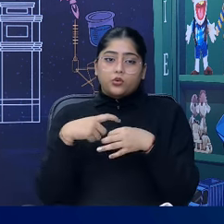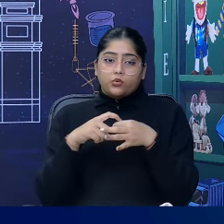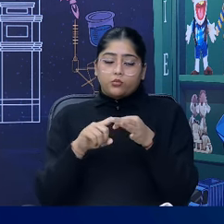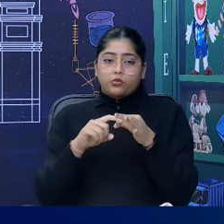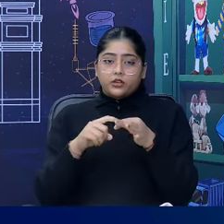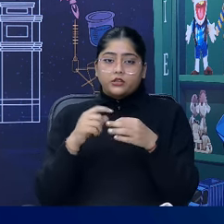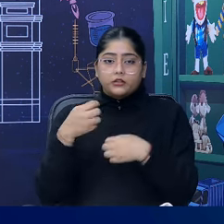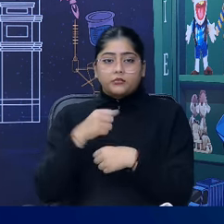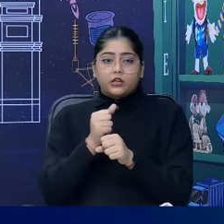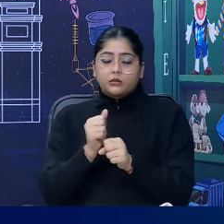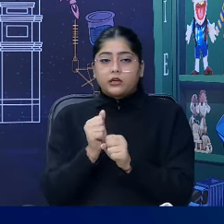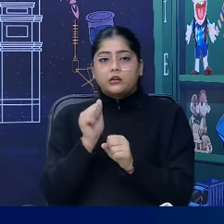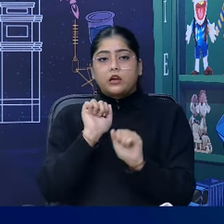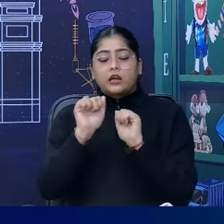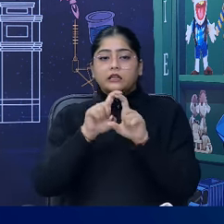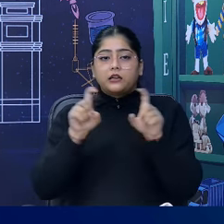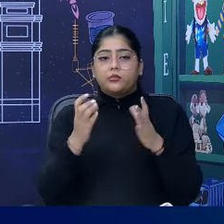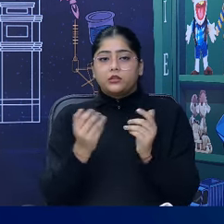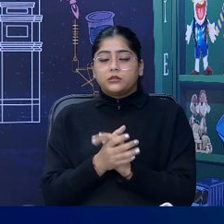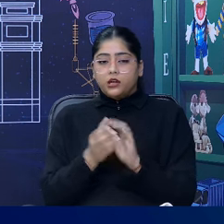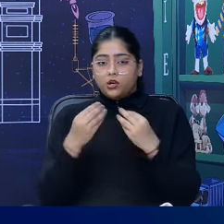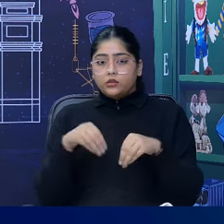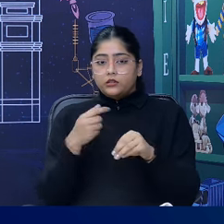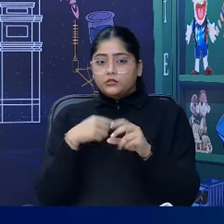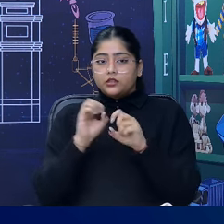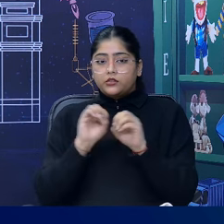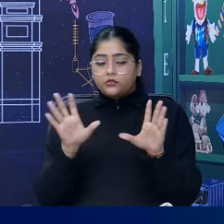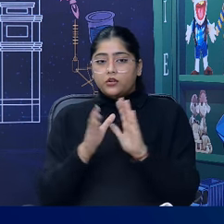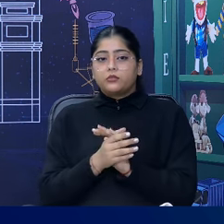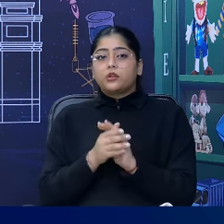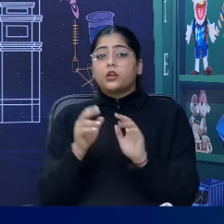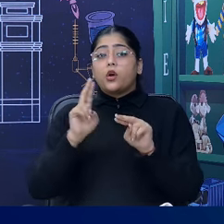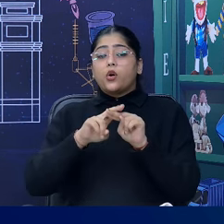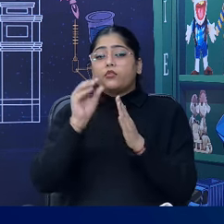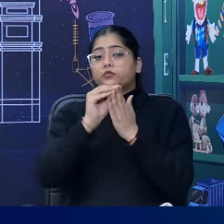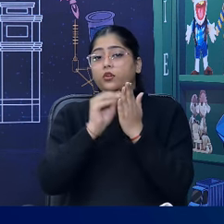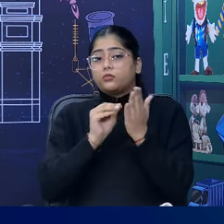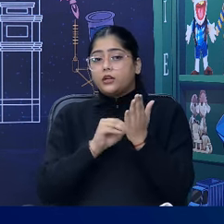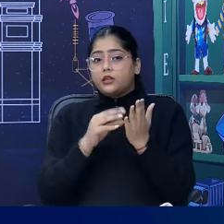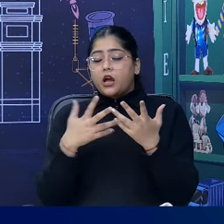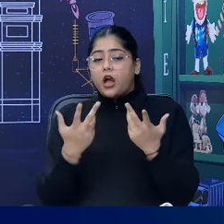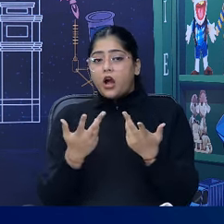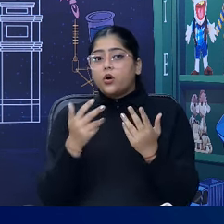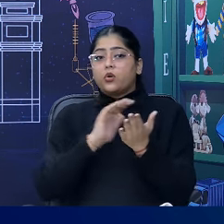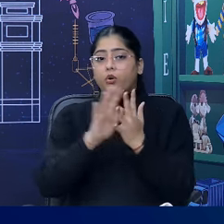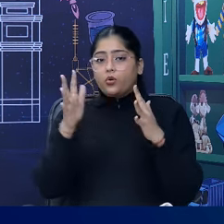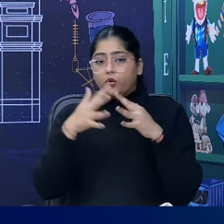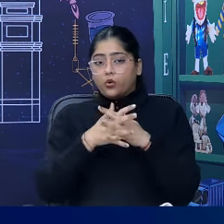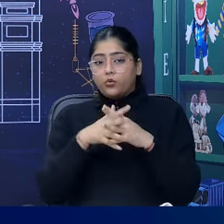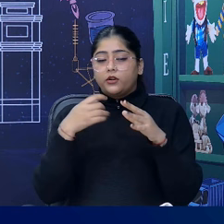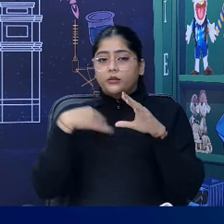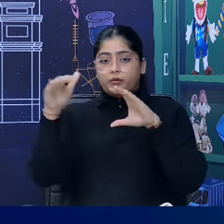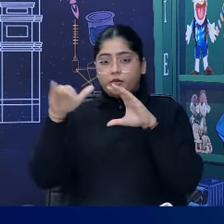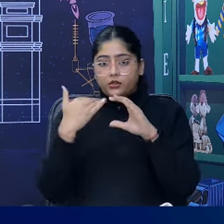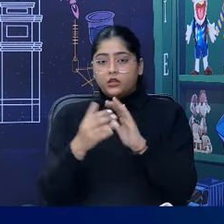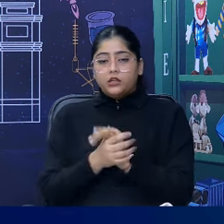children. Right, to iske baad hum aapko bata dete hain us format ke bare mein jiske madhyam se aapne ye apna